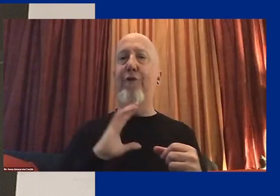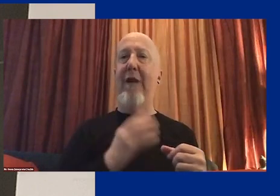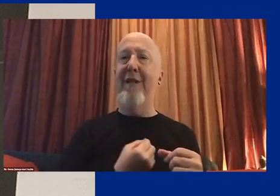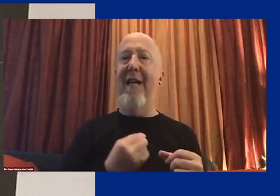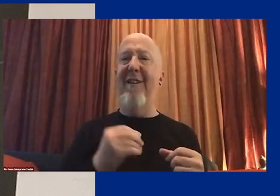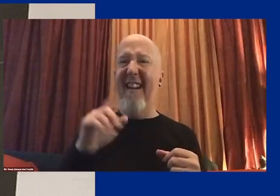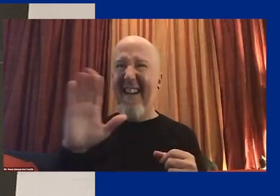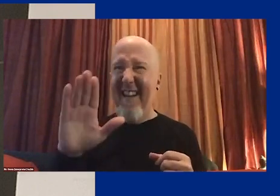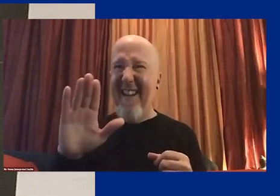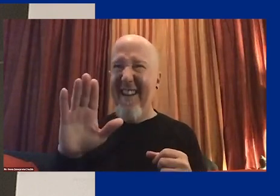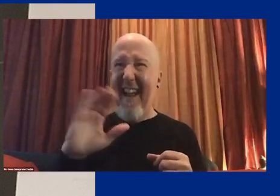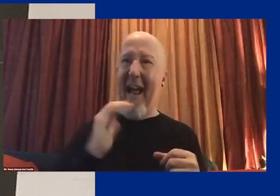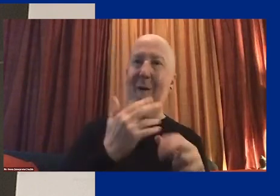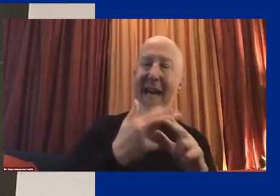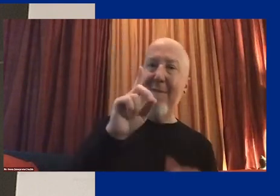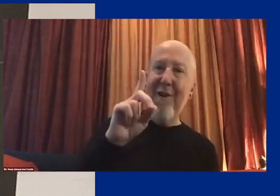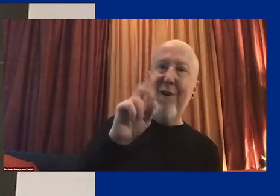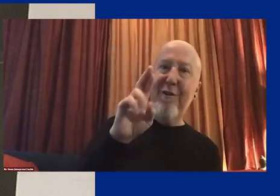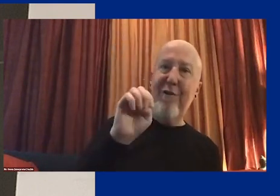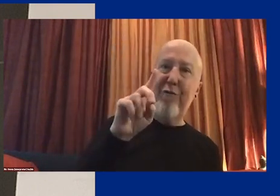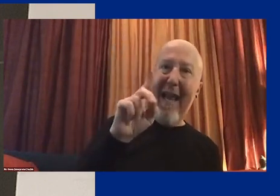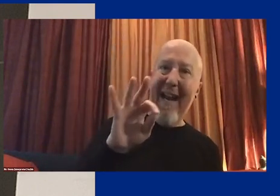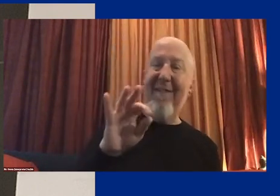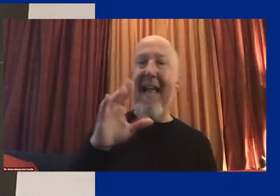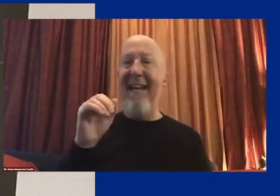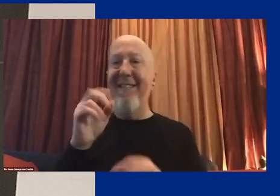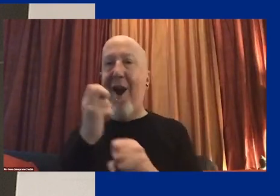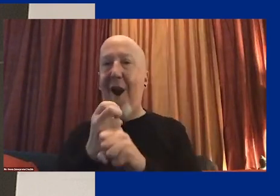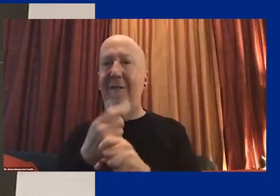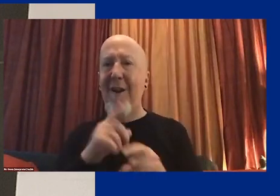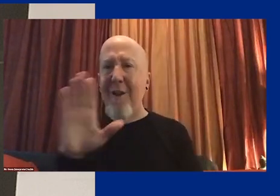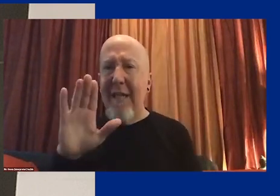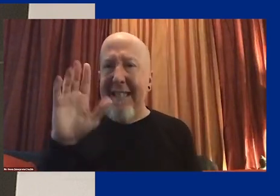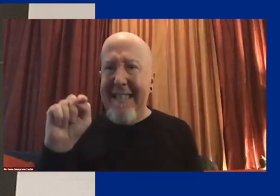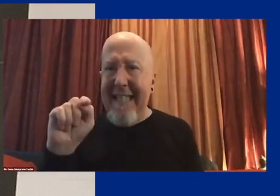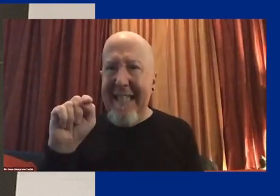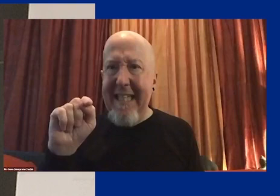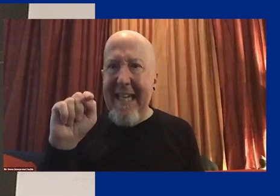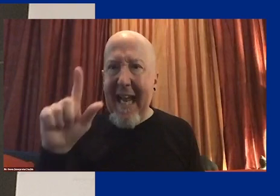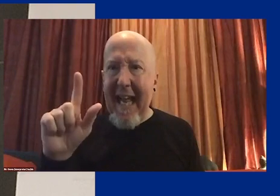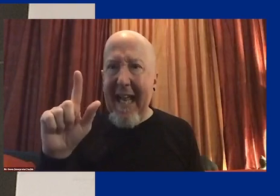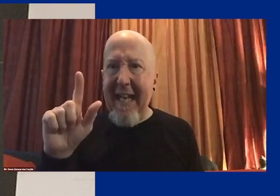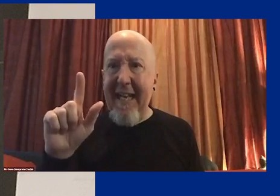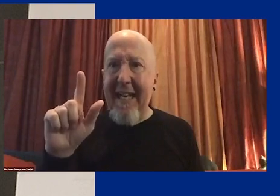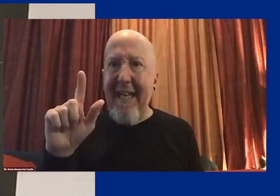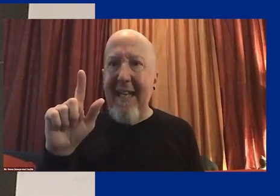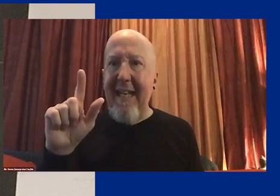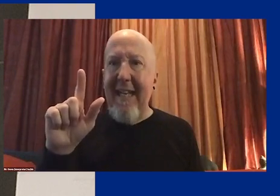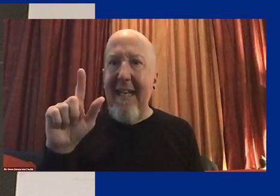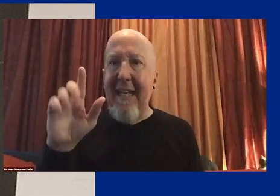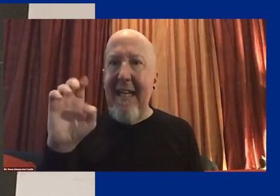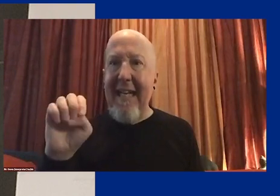name is like DREDFs and it's hard for me to remember how to say it. Transgender Legal Defense and Education Fund. And